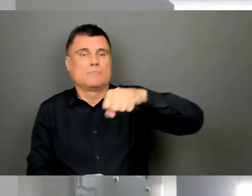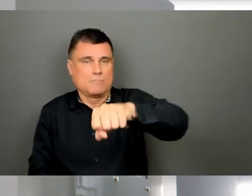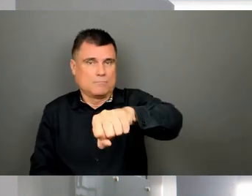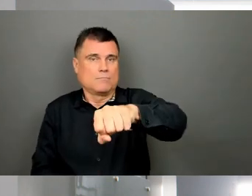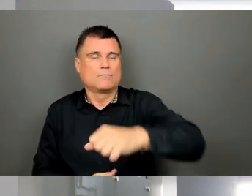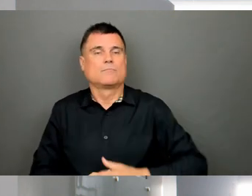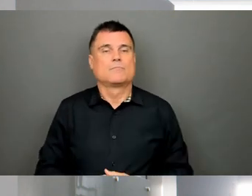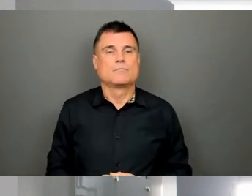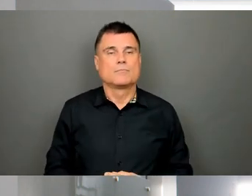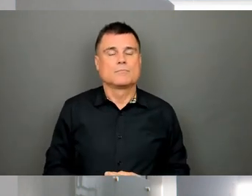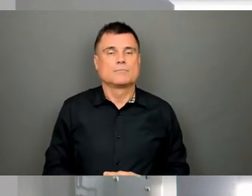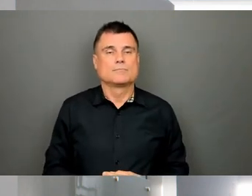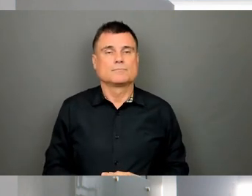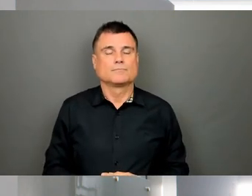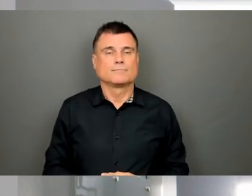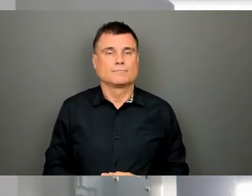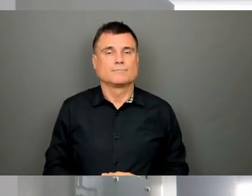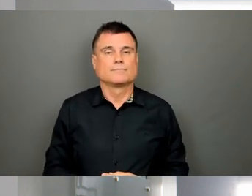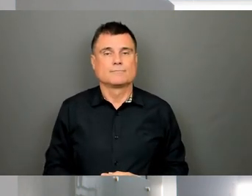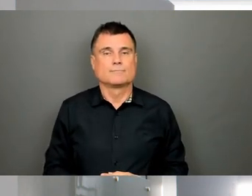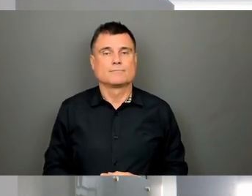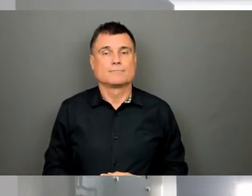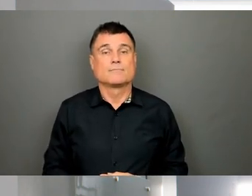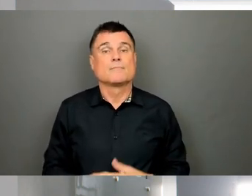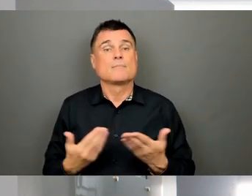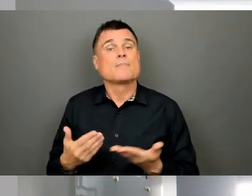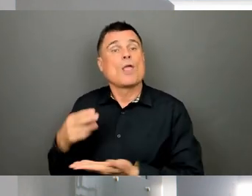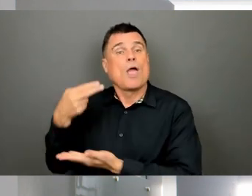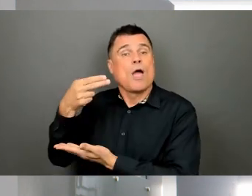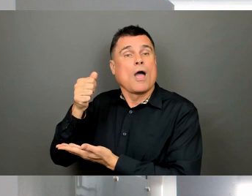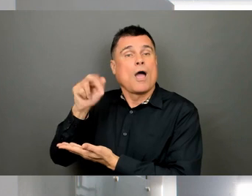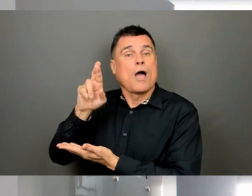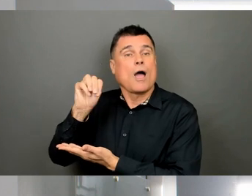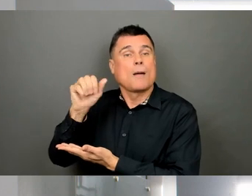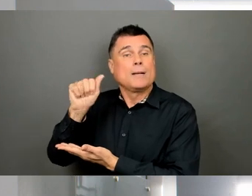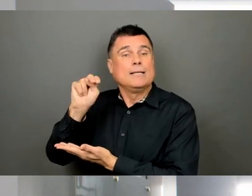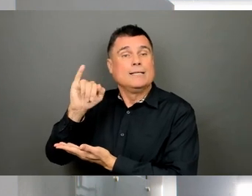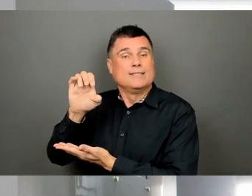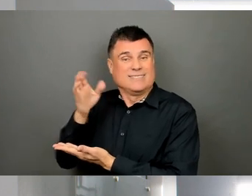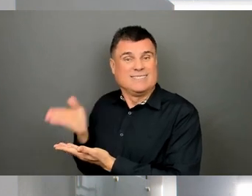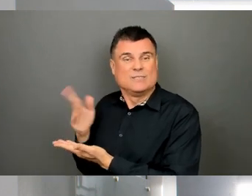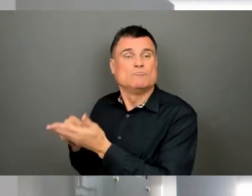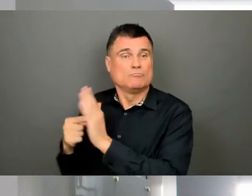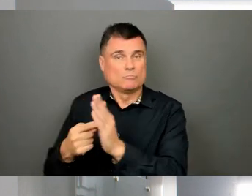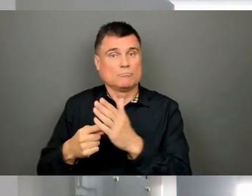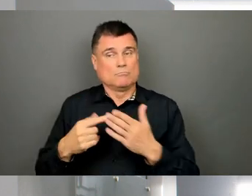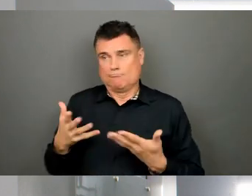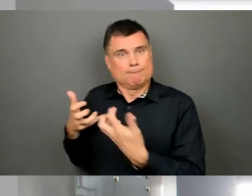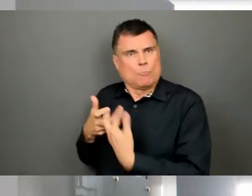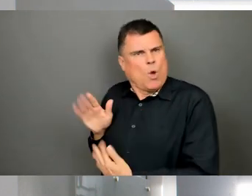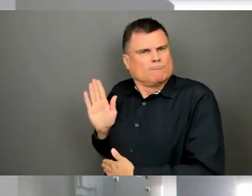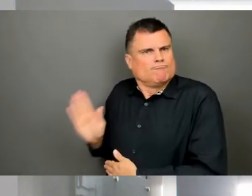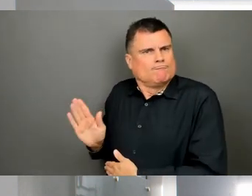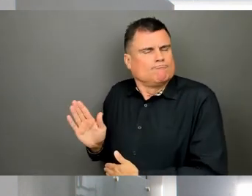3, 4, 5, 6, 7, 8. All right, so now we're going to have Harmony Rose do a rendition or adaptation of what